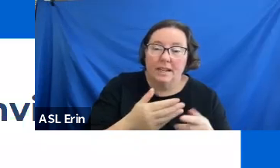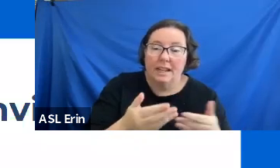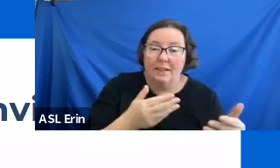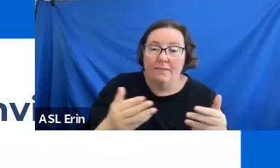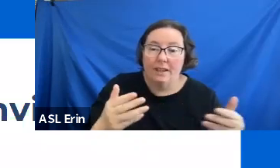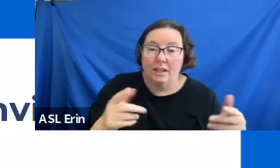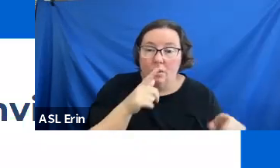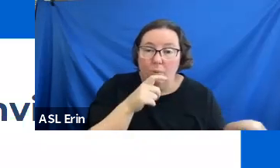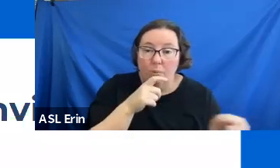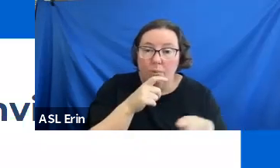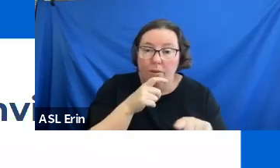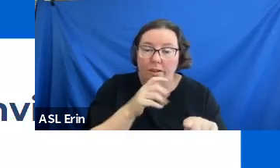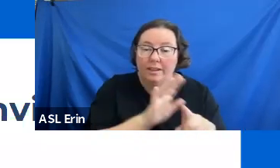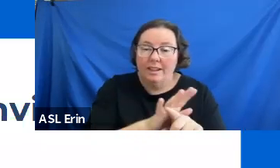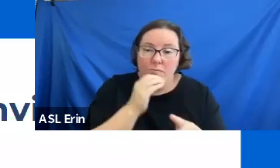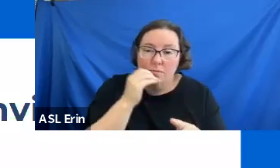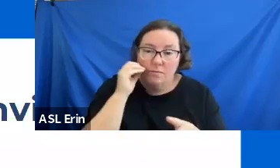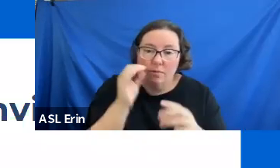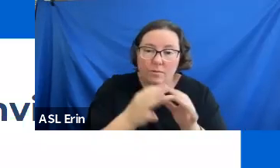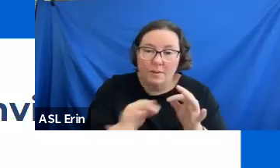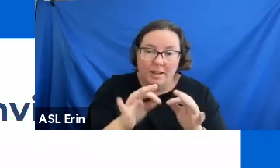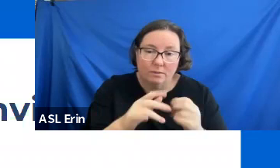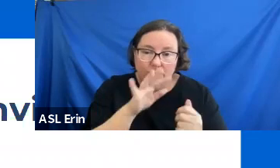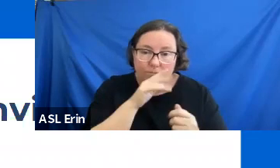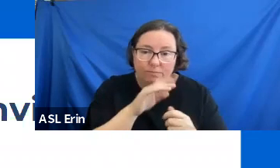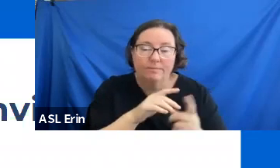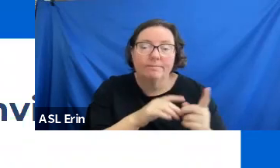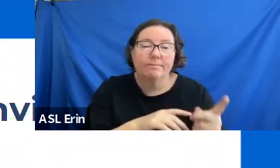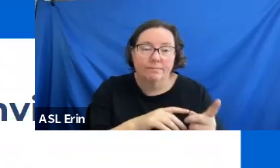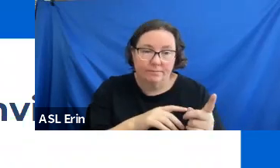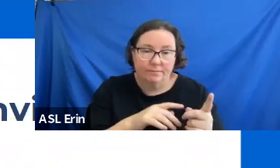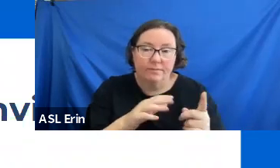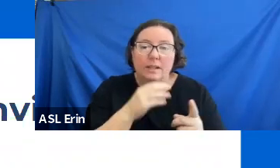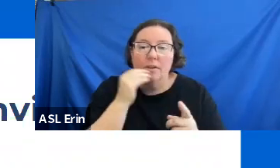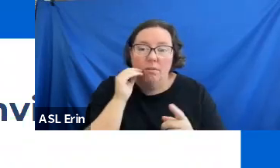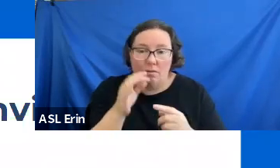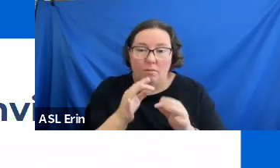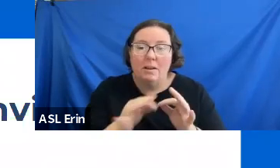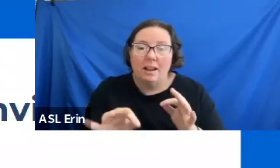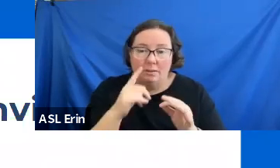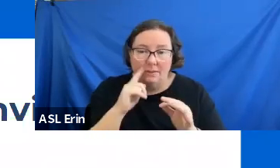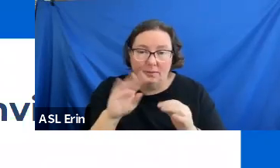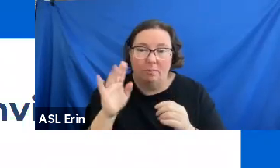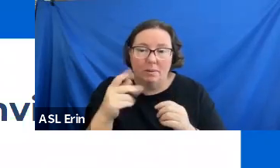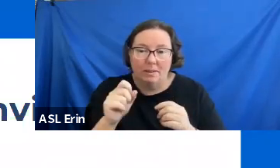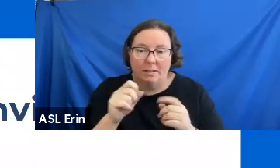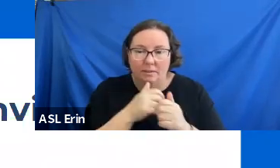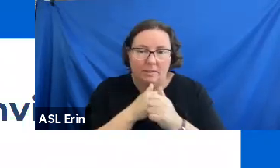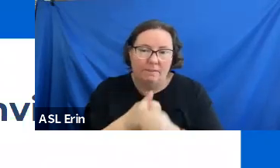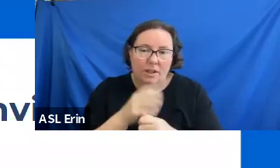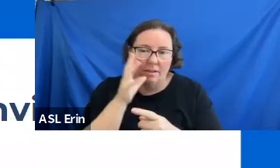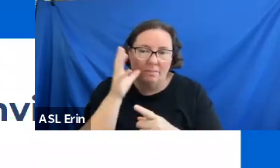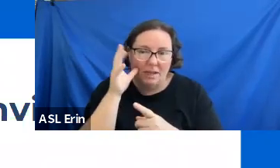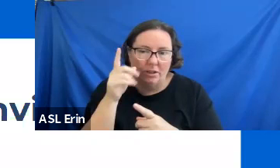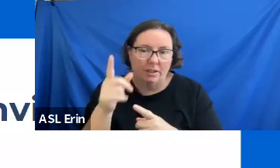invitees and the home language spoken. So we do, when we do home language for BPS, we do the parent home